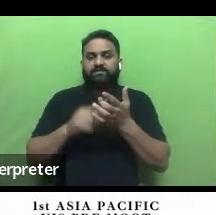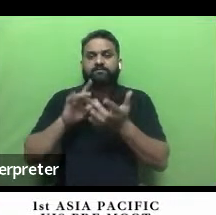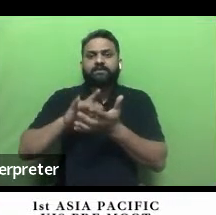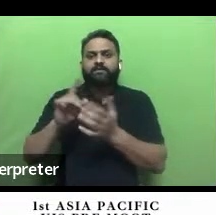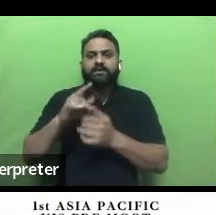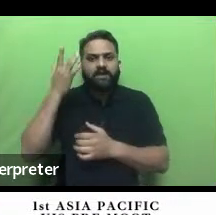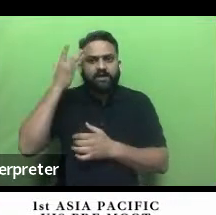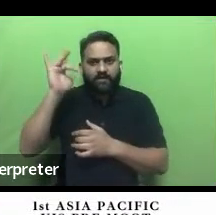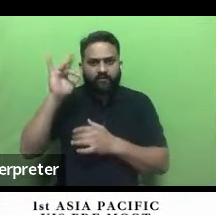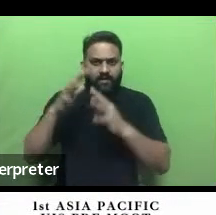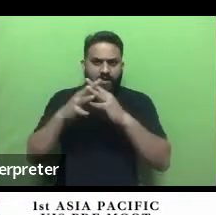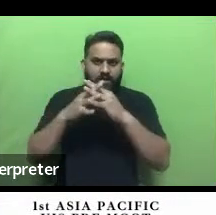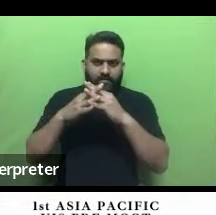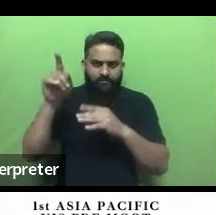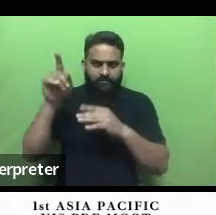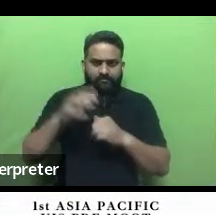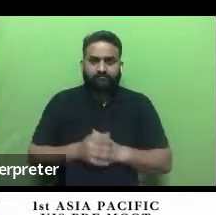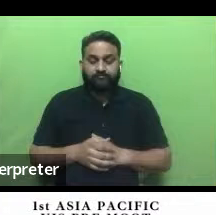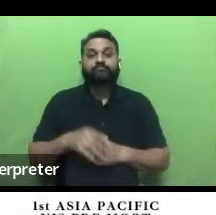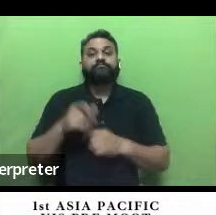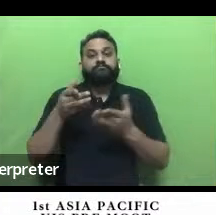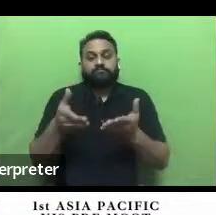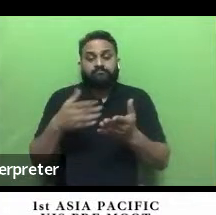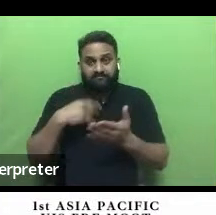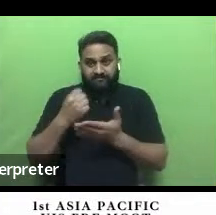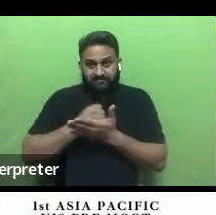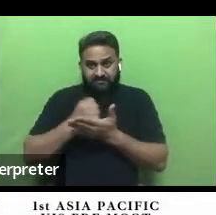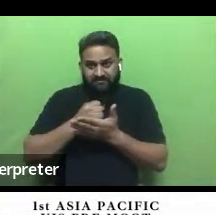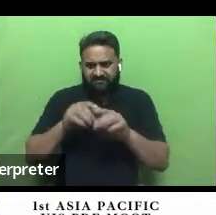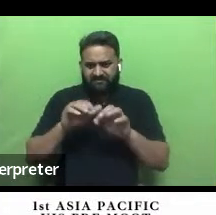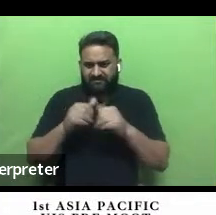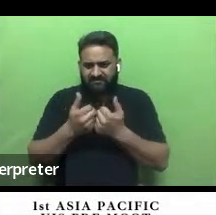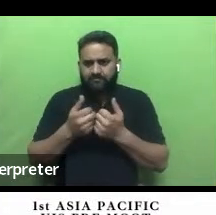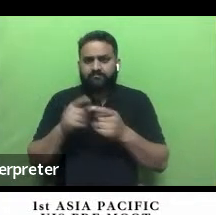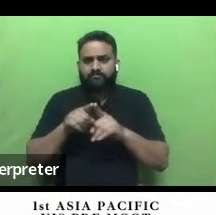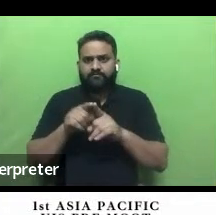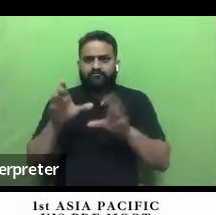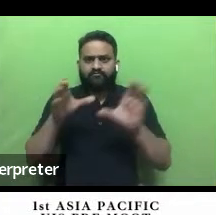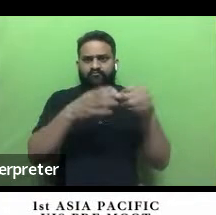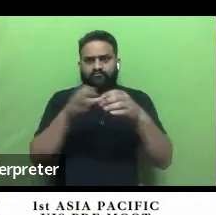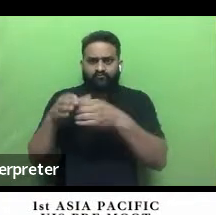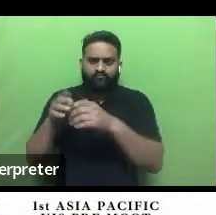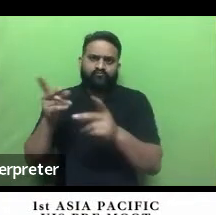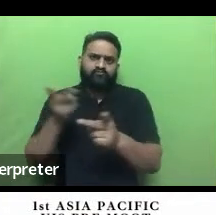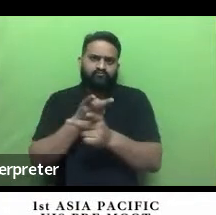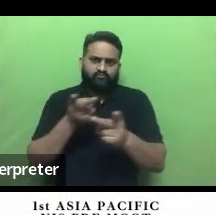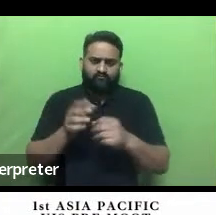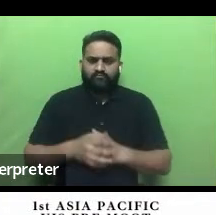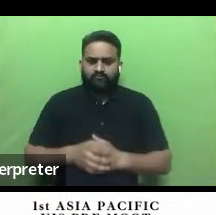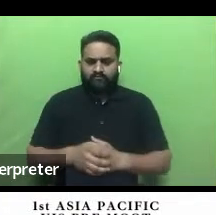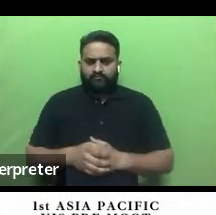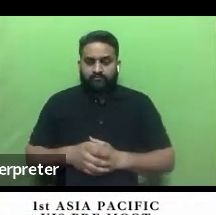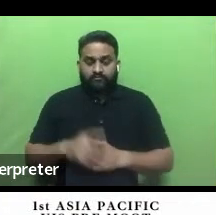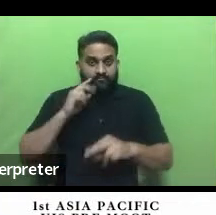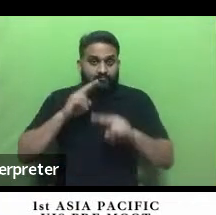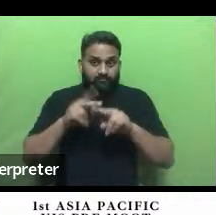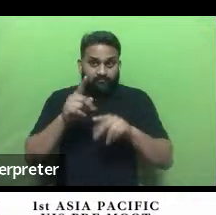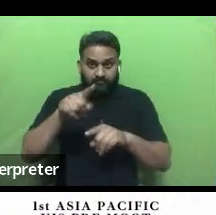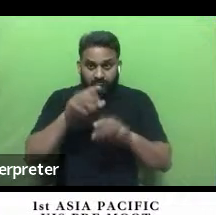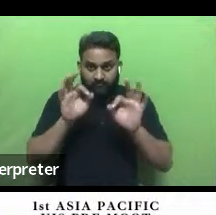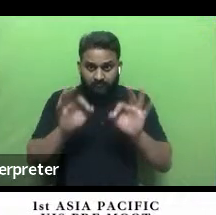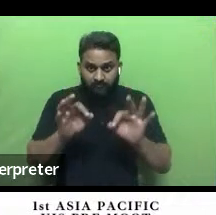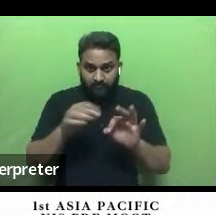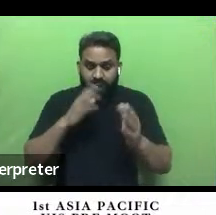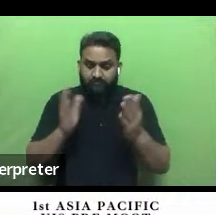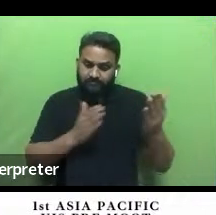And thirdly, this practice was central to Miss Party's role in this transaction. If you would turn please to page